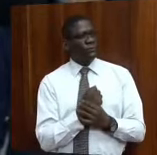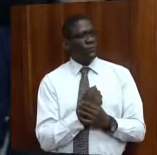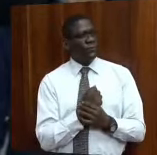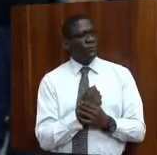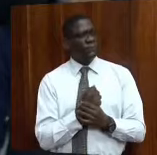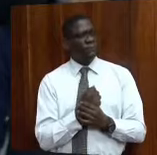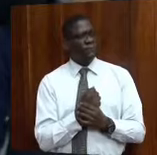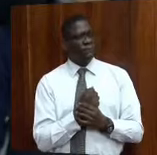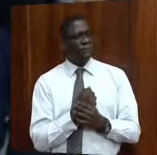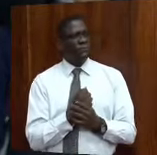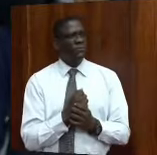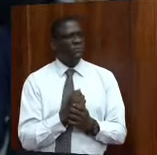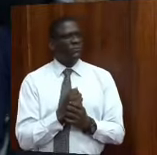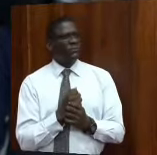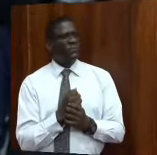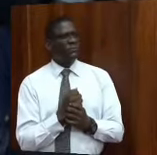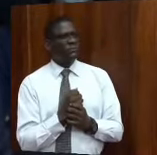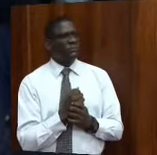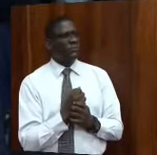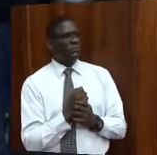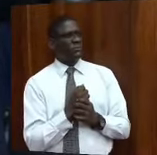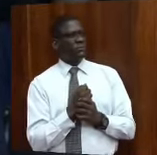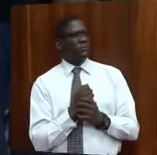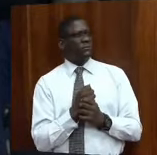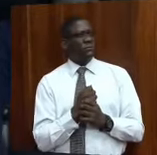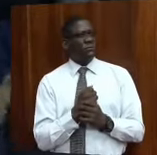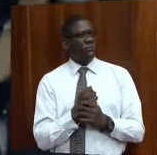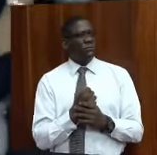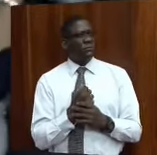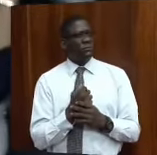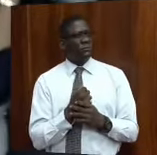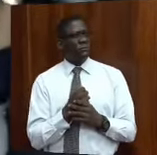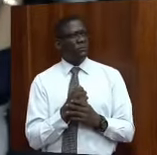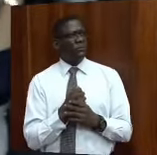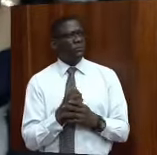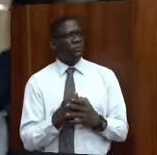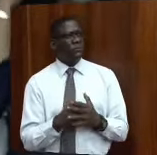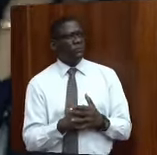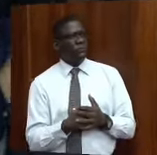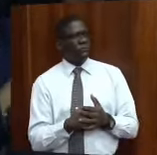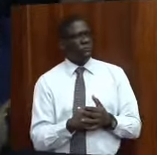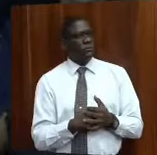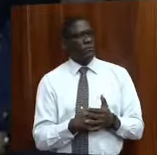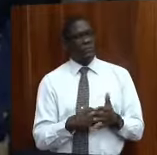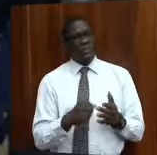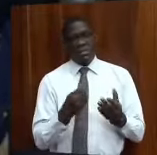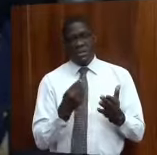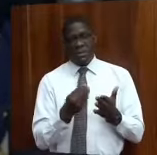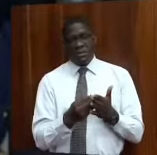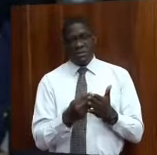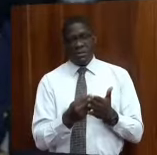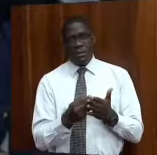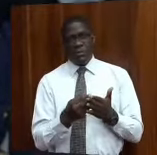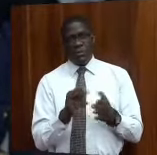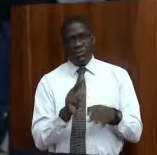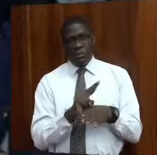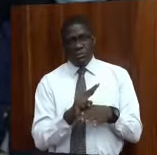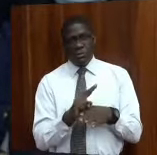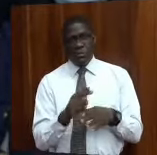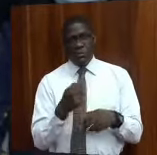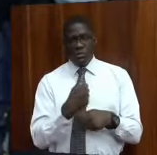funding to drive infrastructural works, employment, and social protection. It's for this reason, Mr.